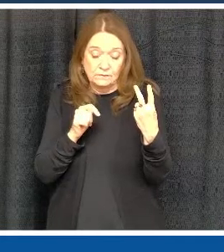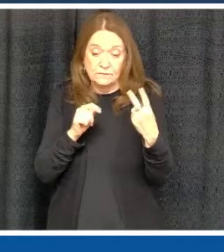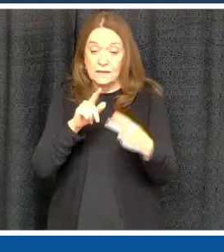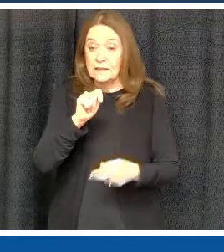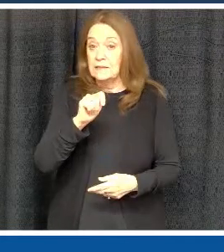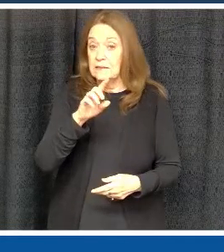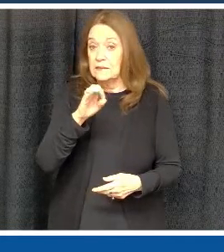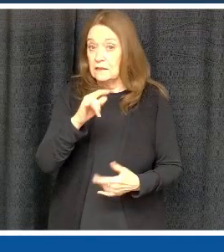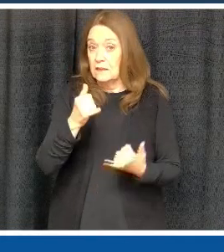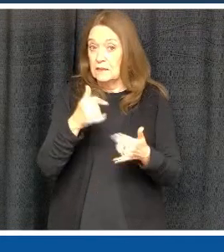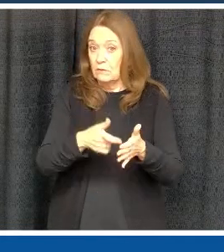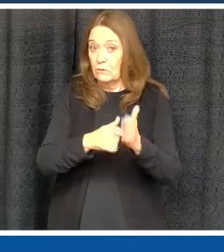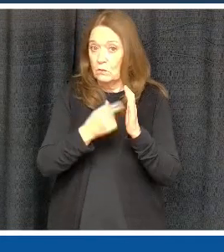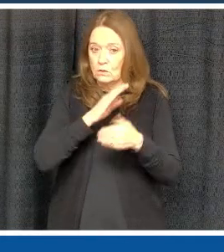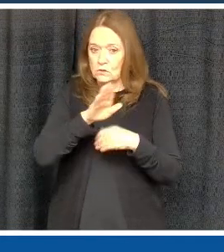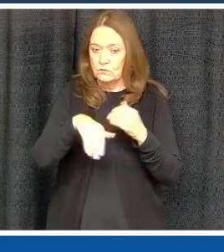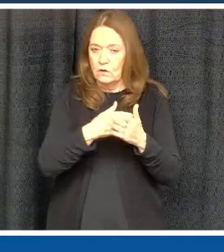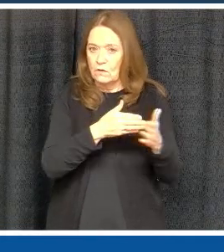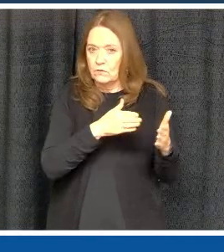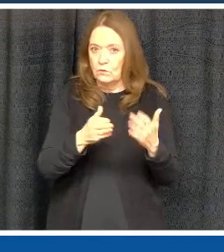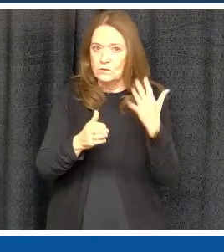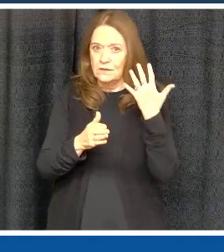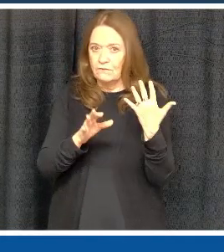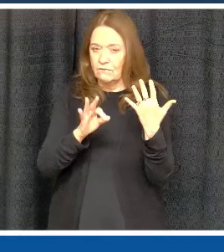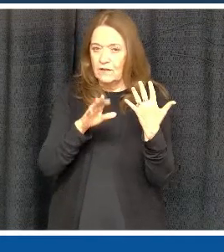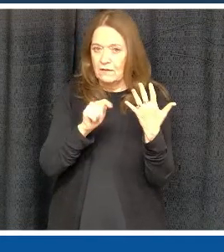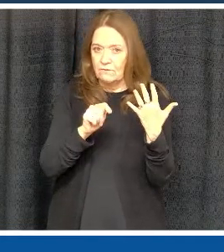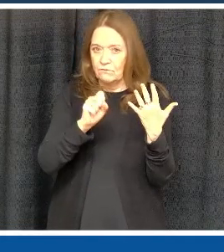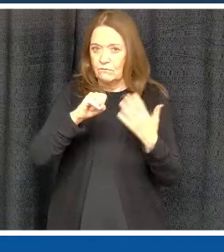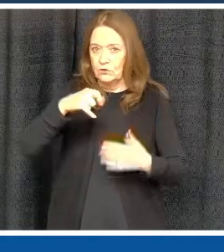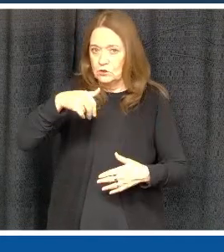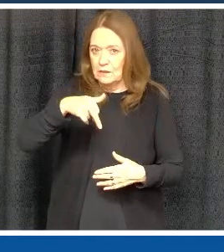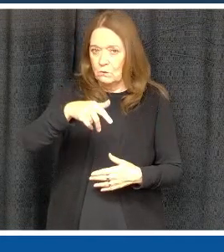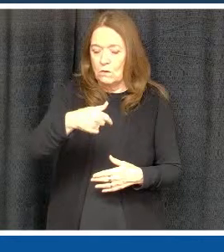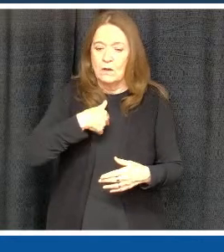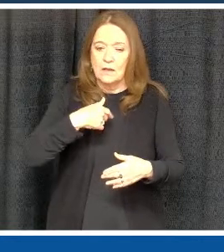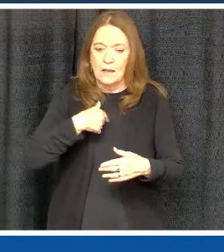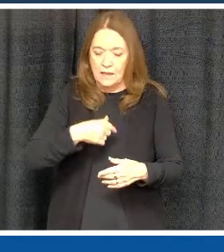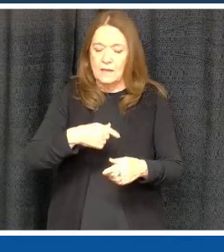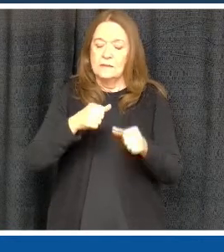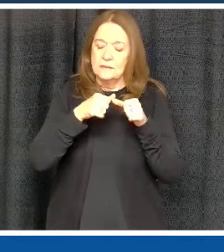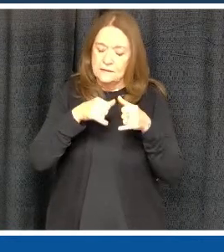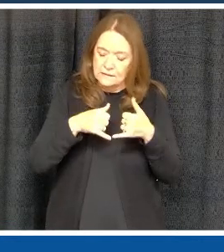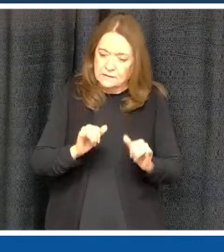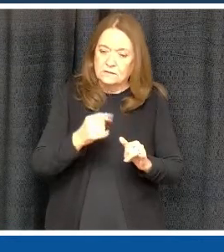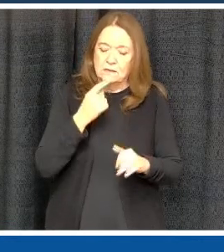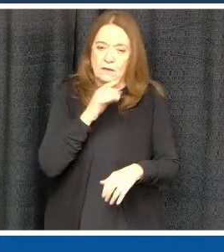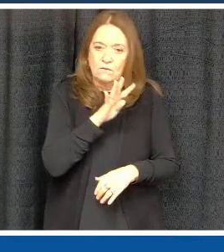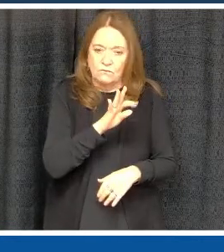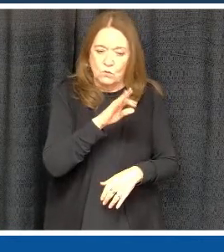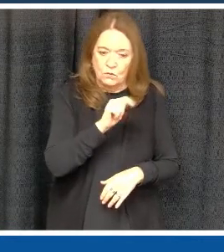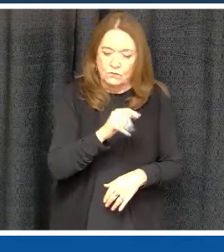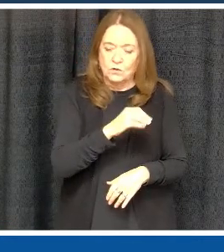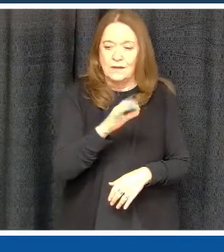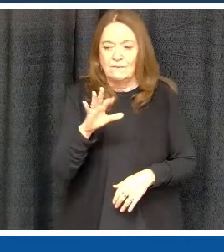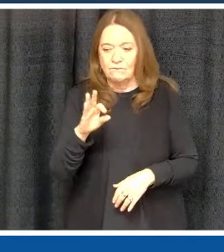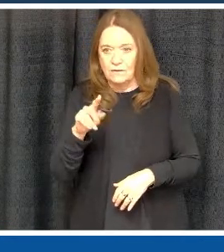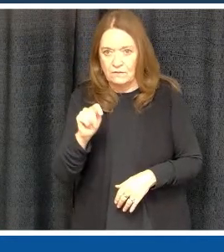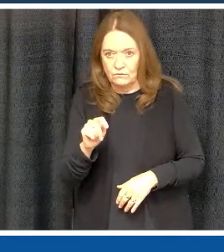now requires for all of their roads a 5-foot sidewalk. I maintained on this a 4-foot and a 5-foot on